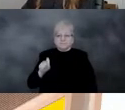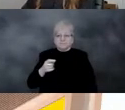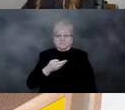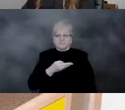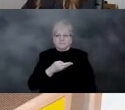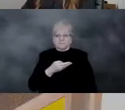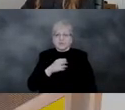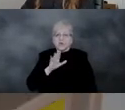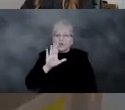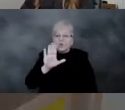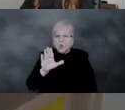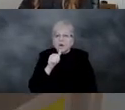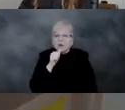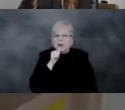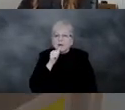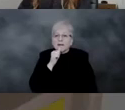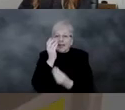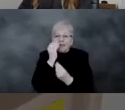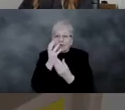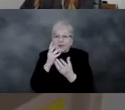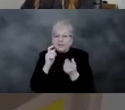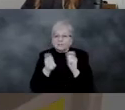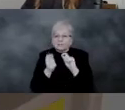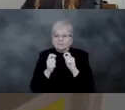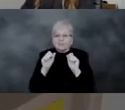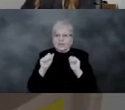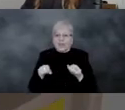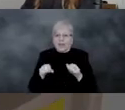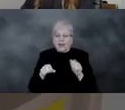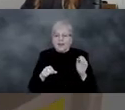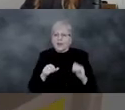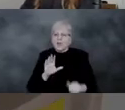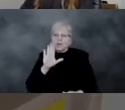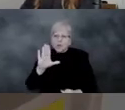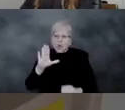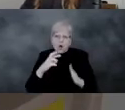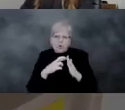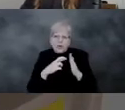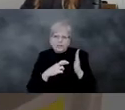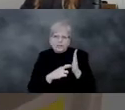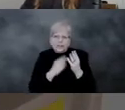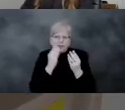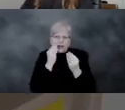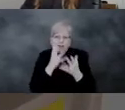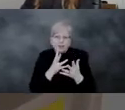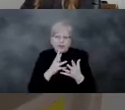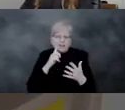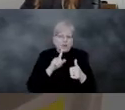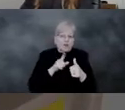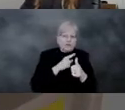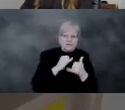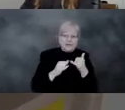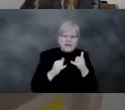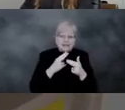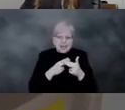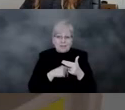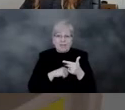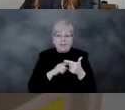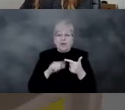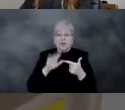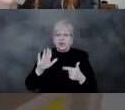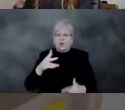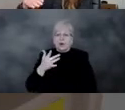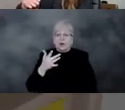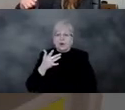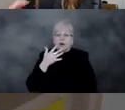your information. Once you register, the information that you use for your first and last name as well as your pronoun is